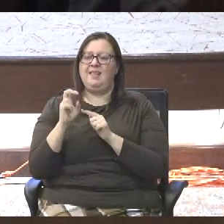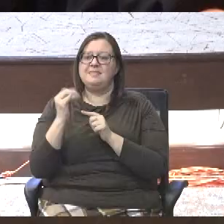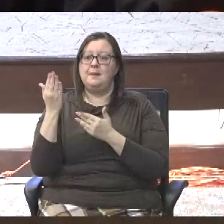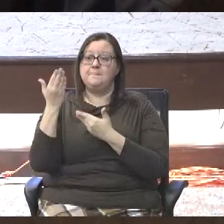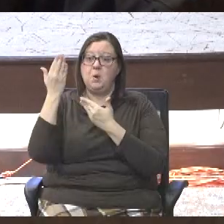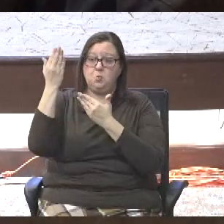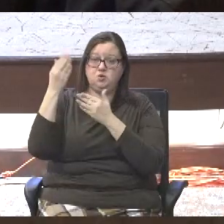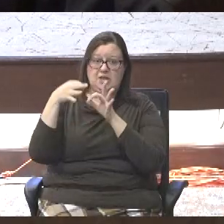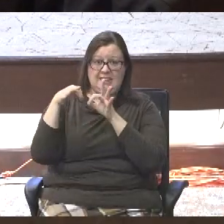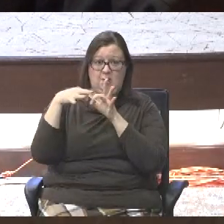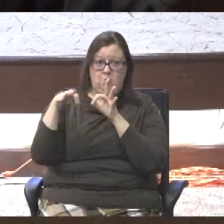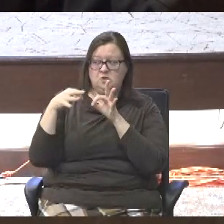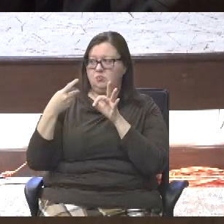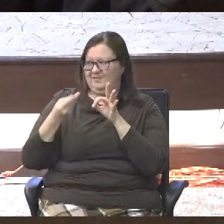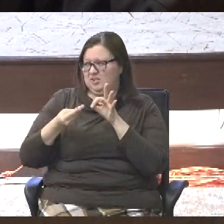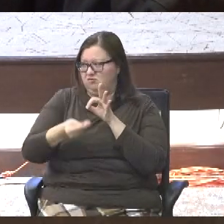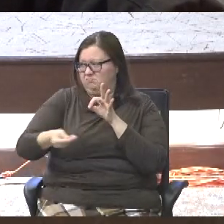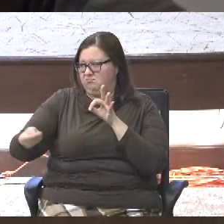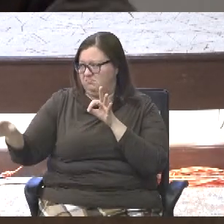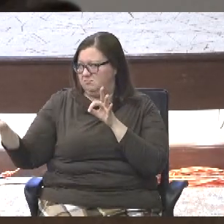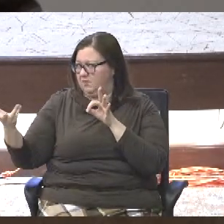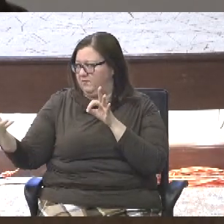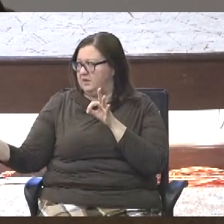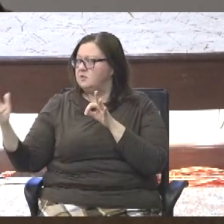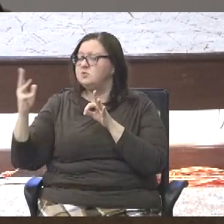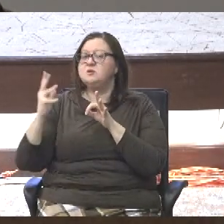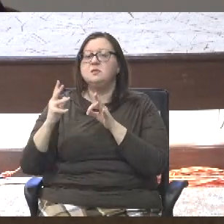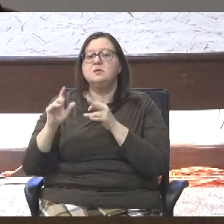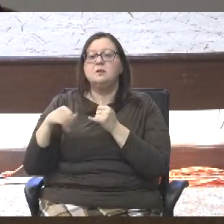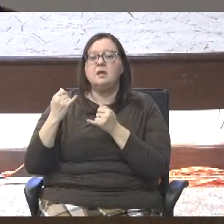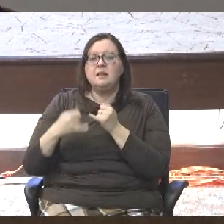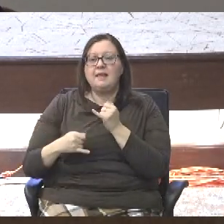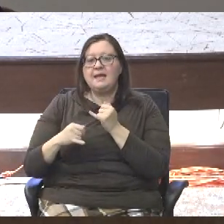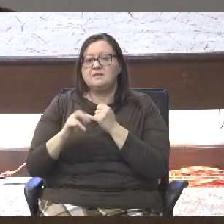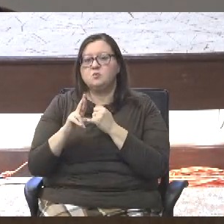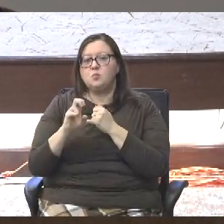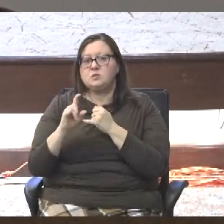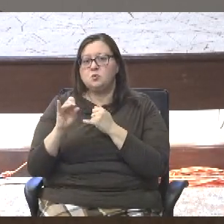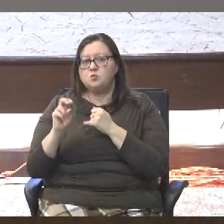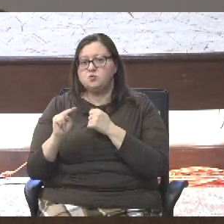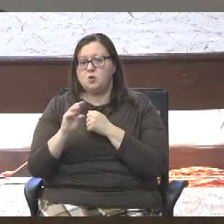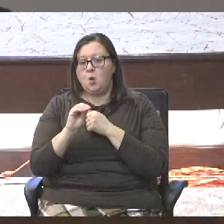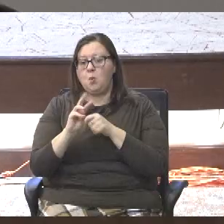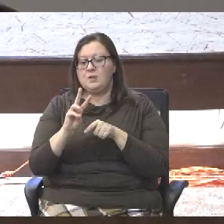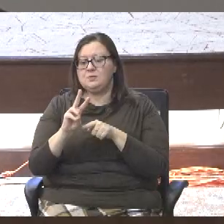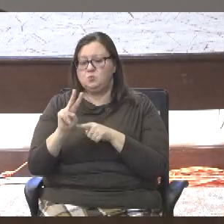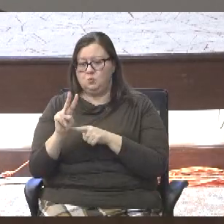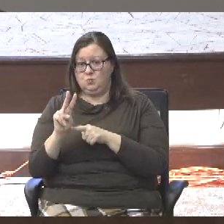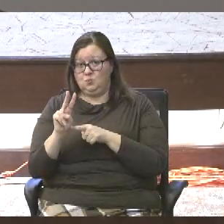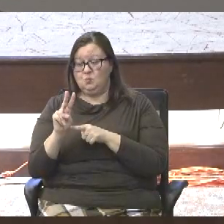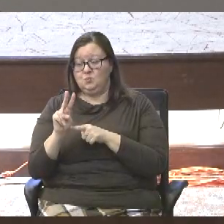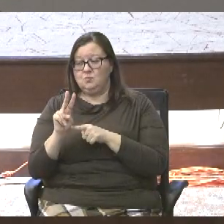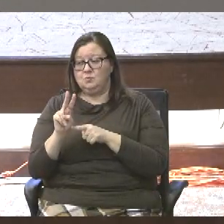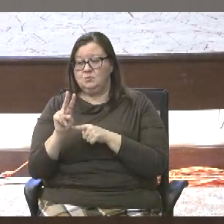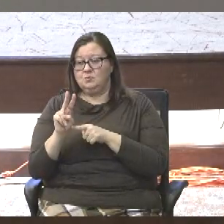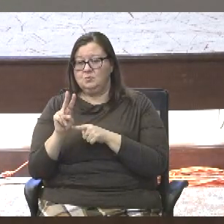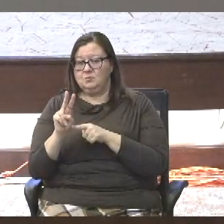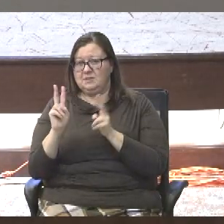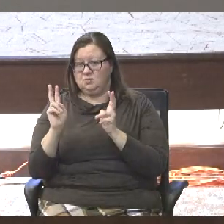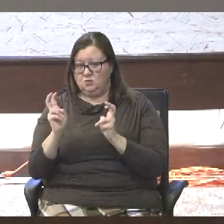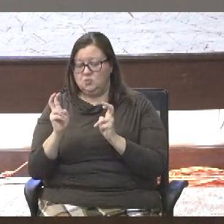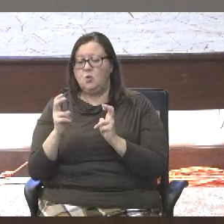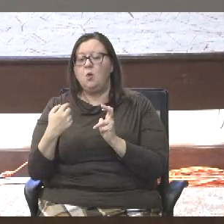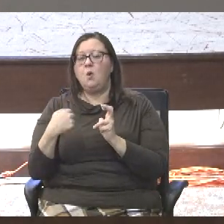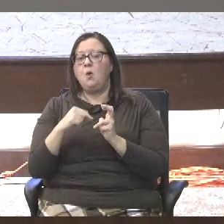has been distributed at your places. And lastly, on Resolution 062, we had